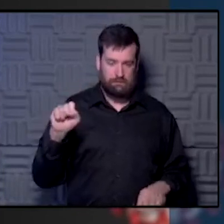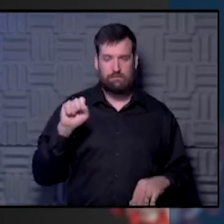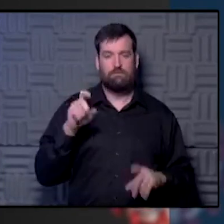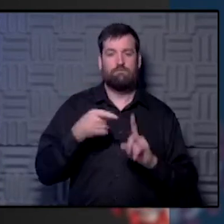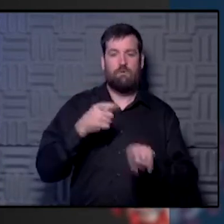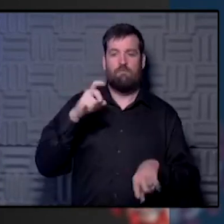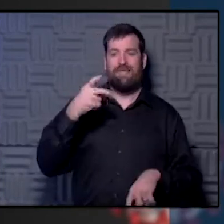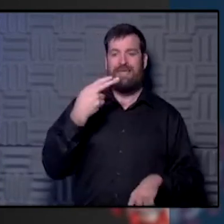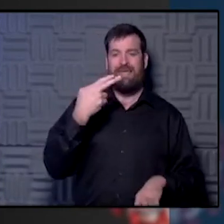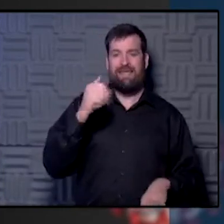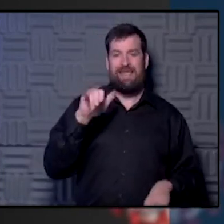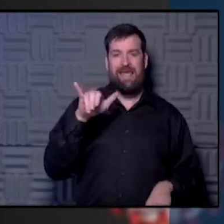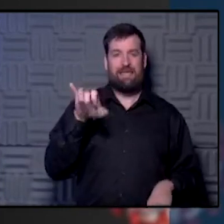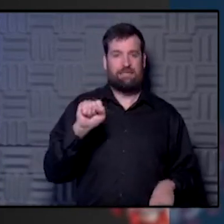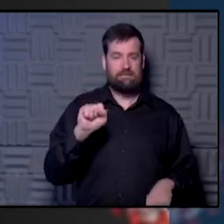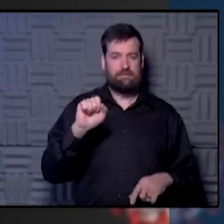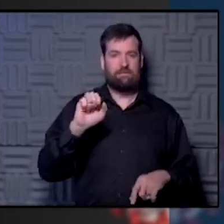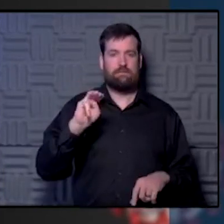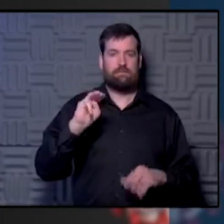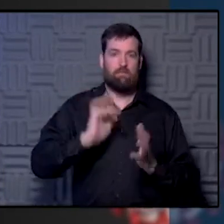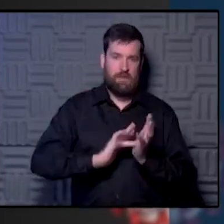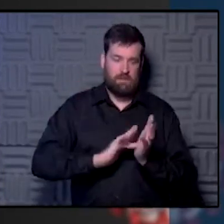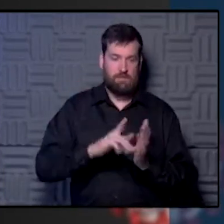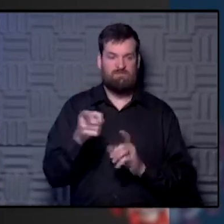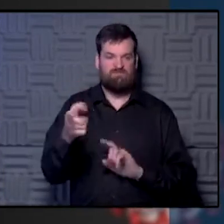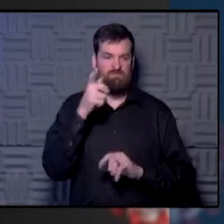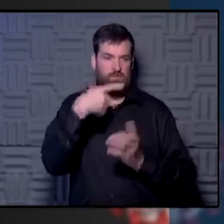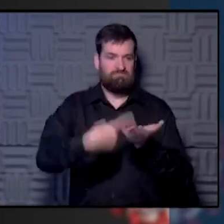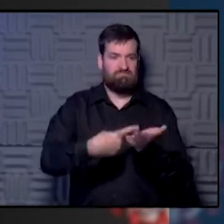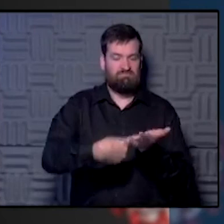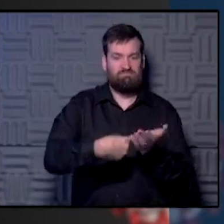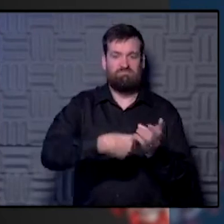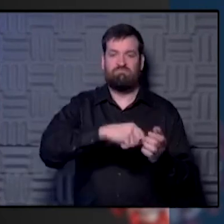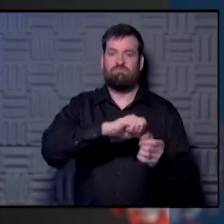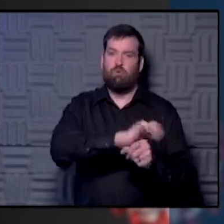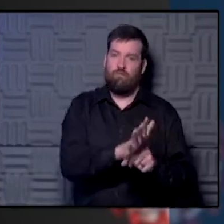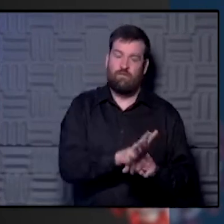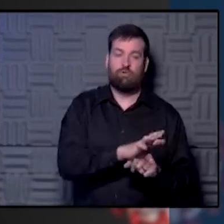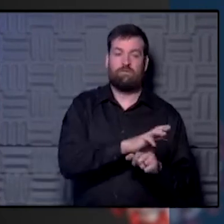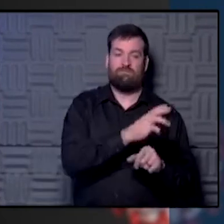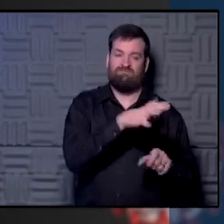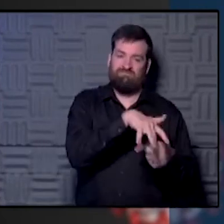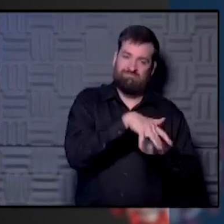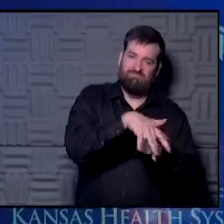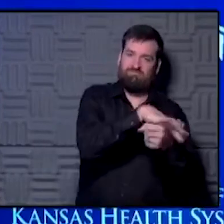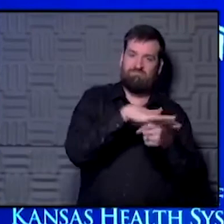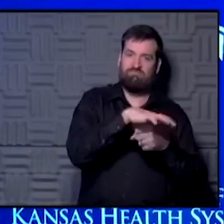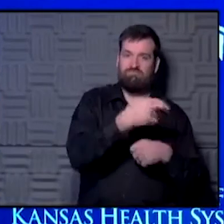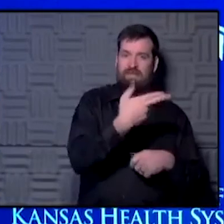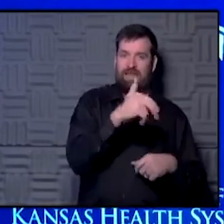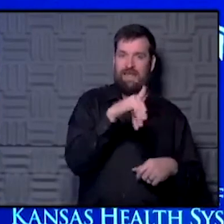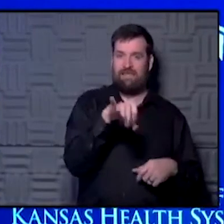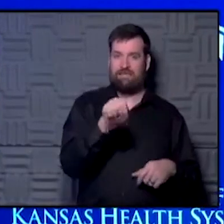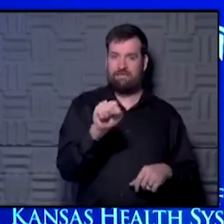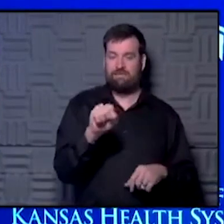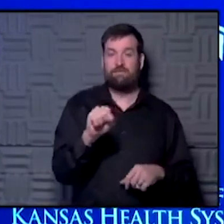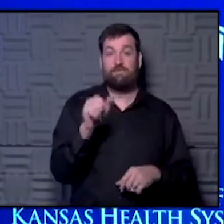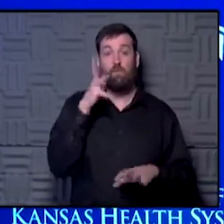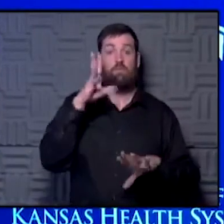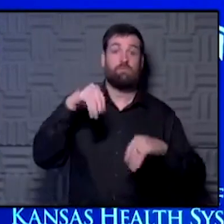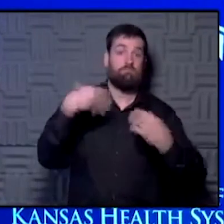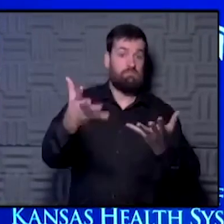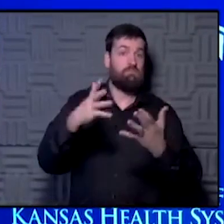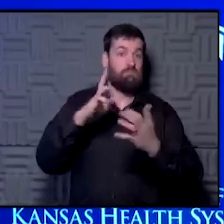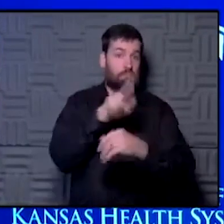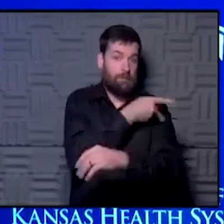join us and talk about COVID in and around Hayes, and we are going to start giving the patient